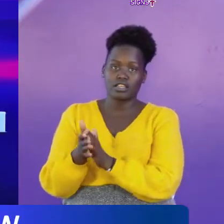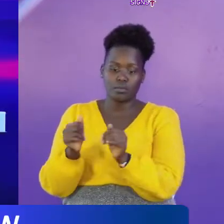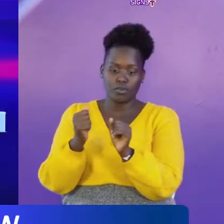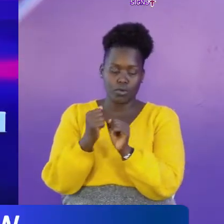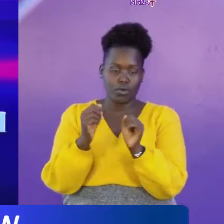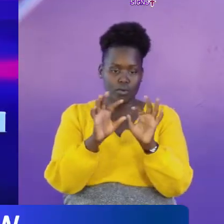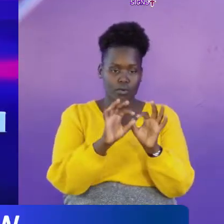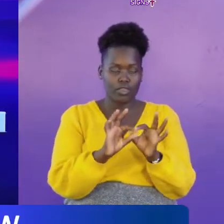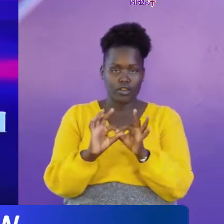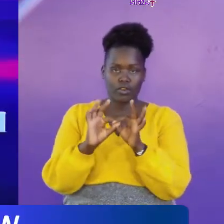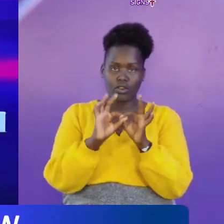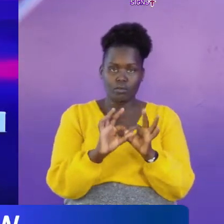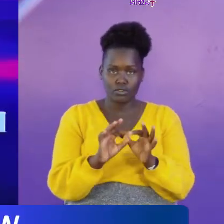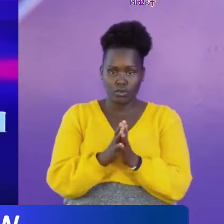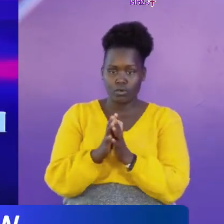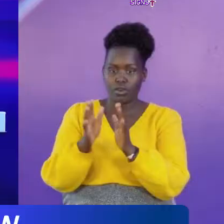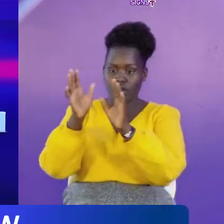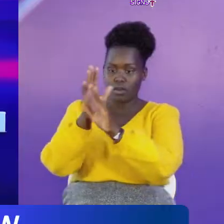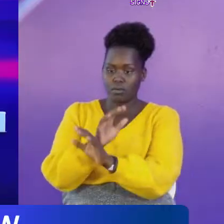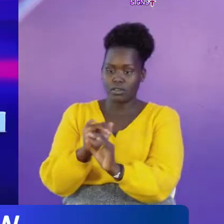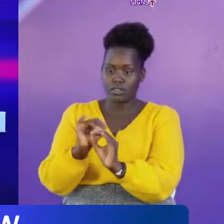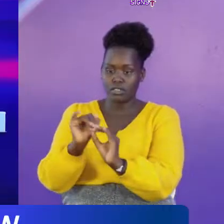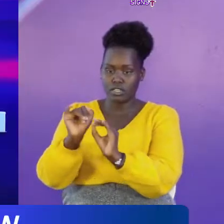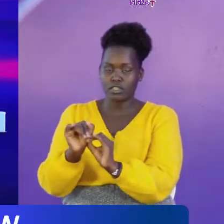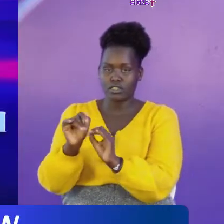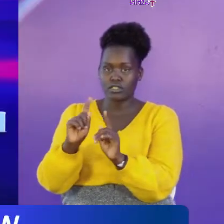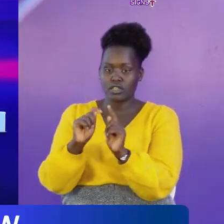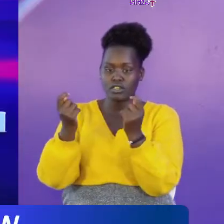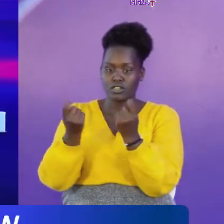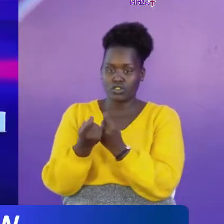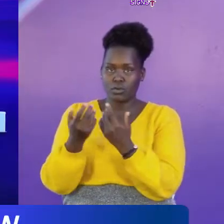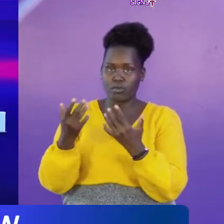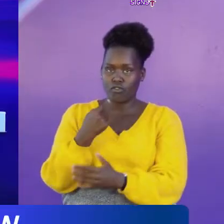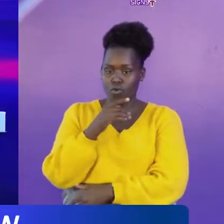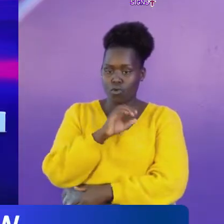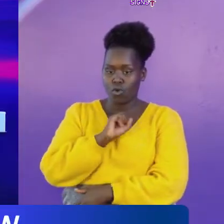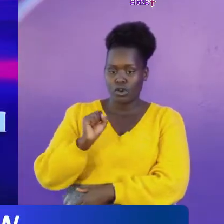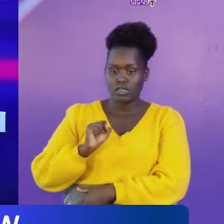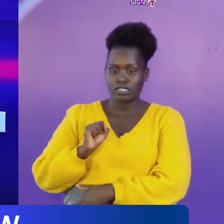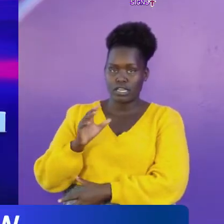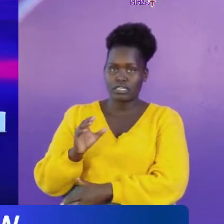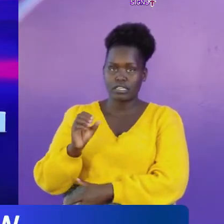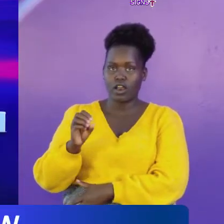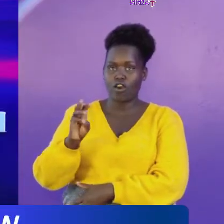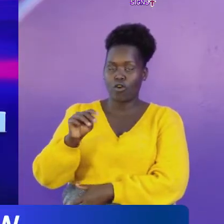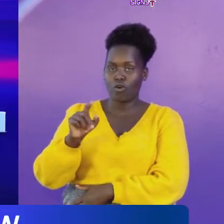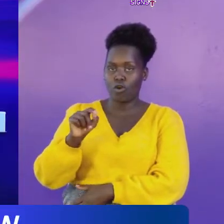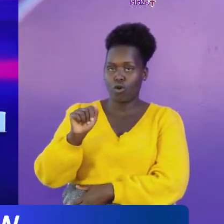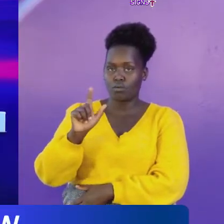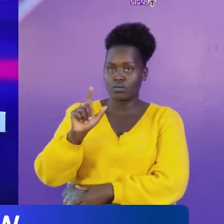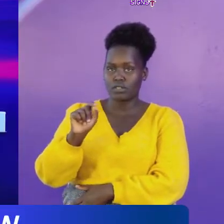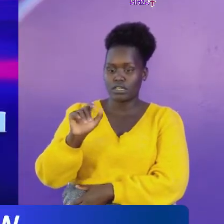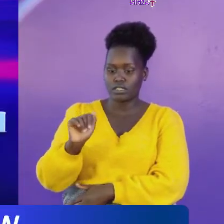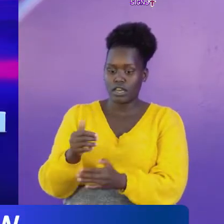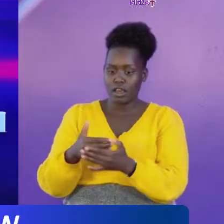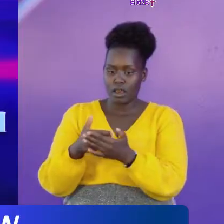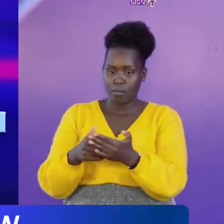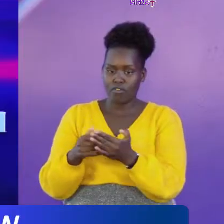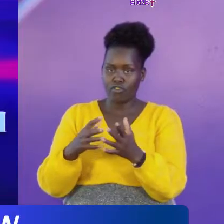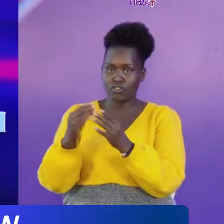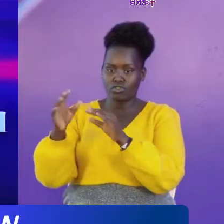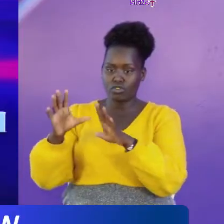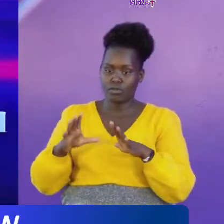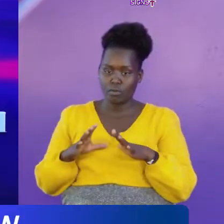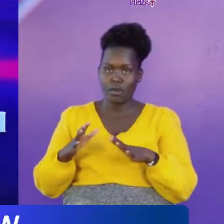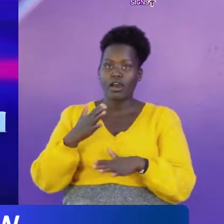with the Presidential Exploration Team of Okia Omtata. Now, before we went for the break, I had posed a question that I want